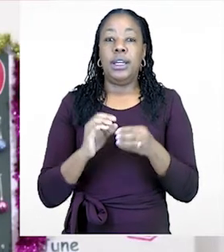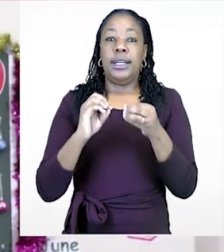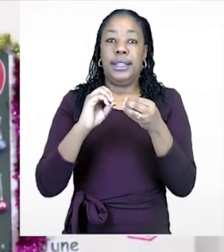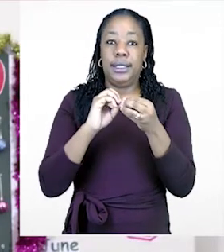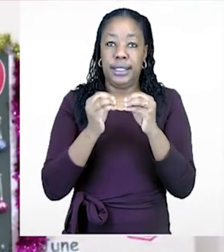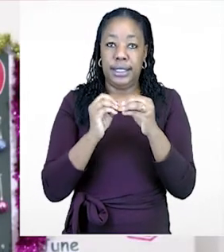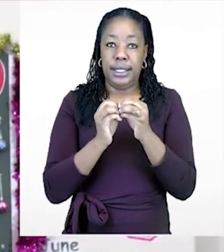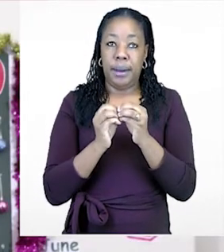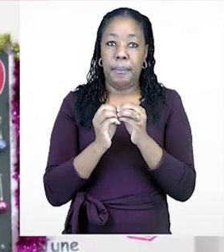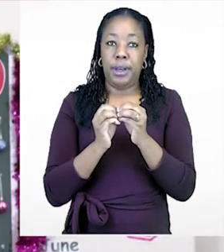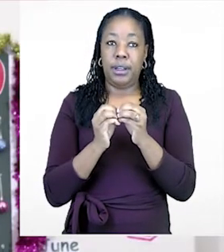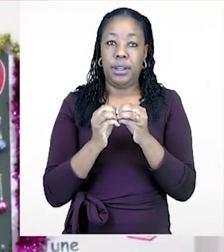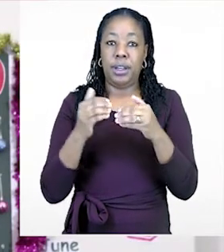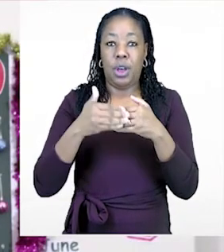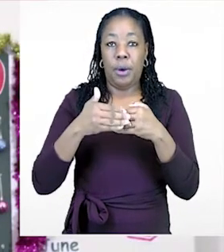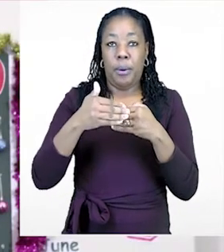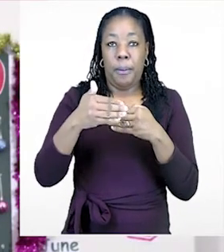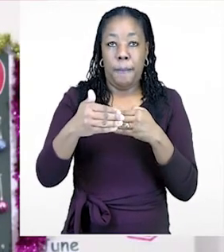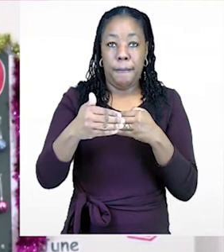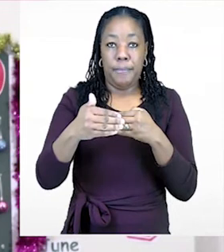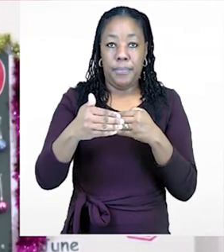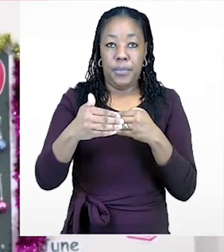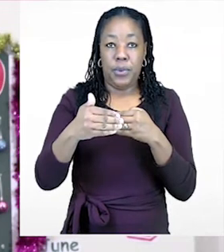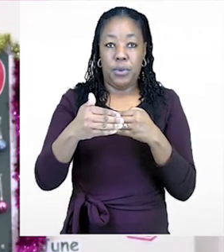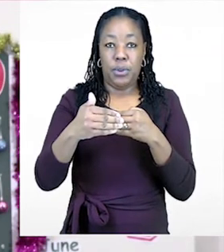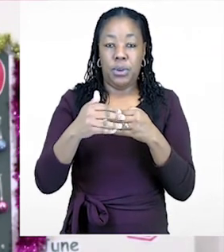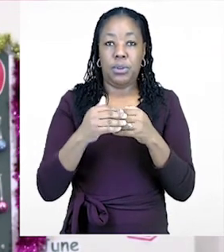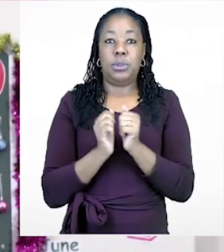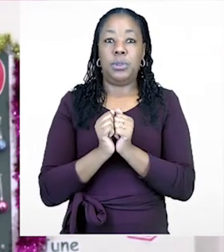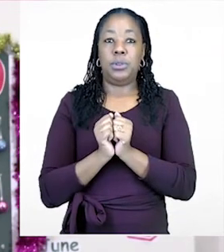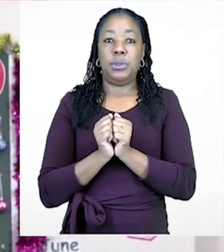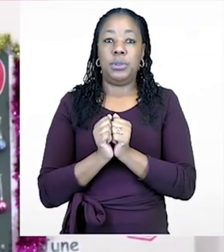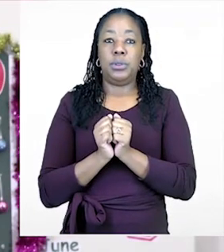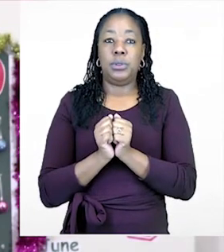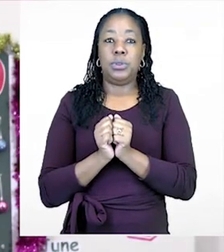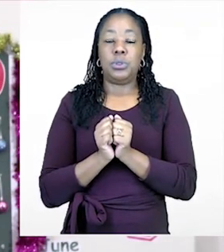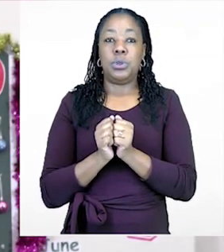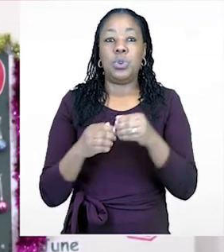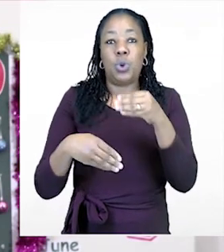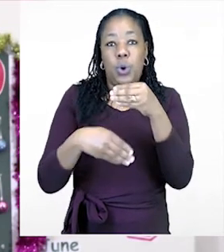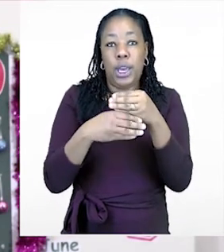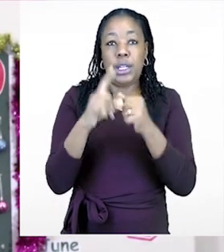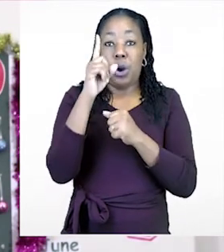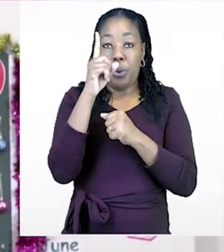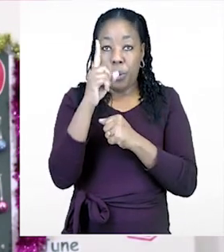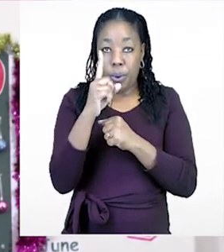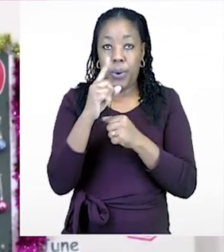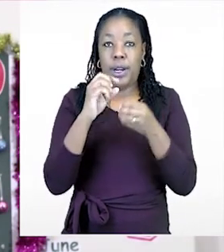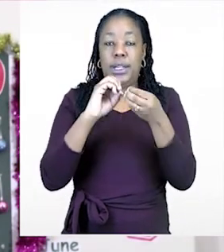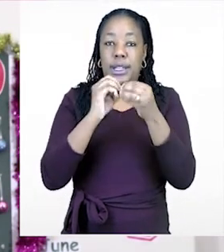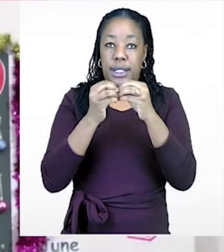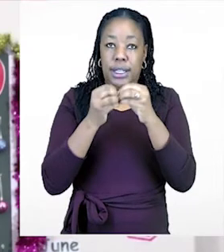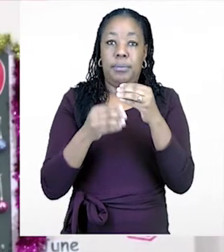adding one more. So we are taking a step forward. If you can see your